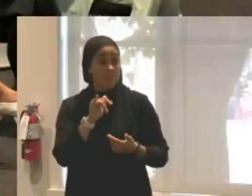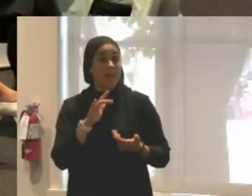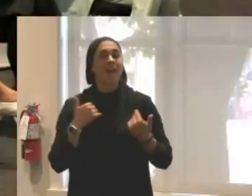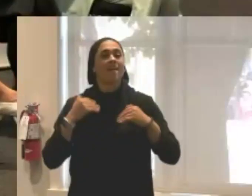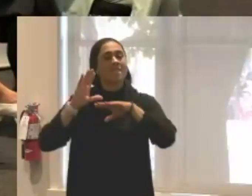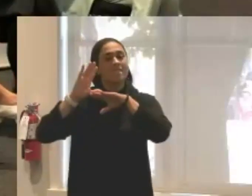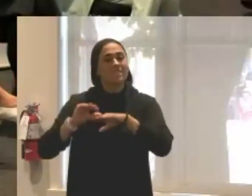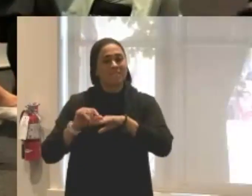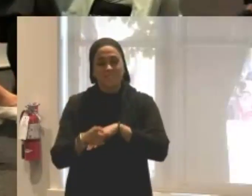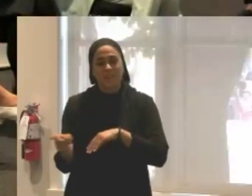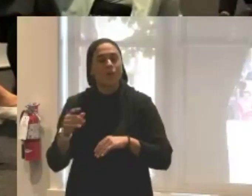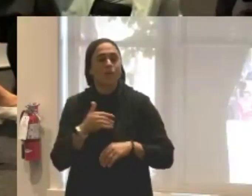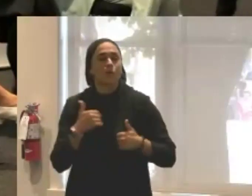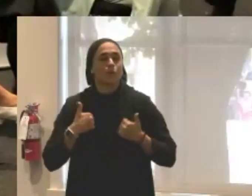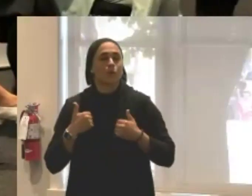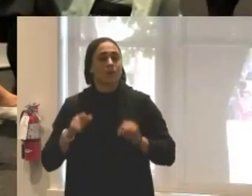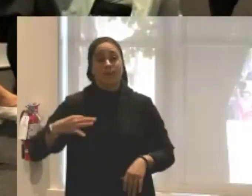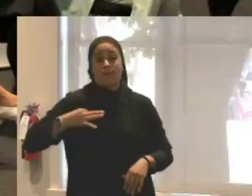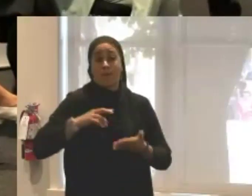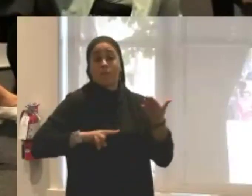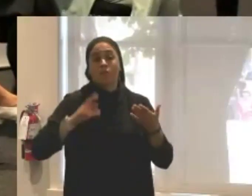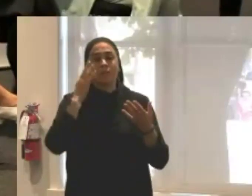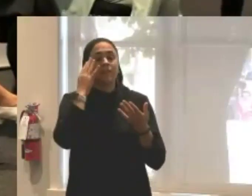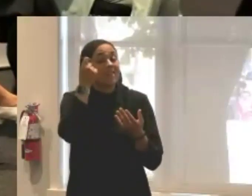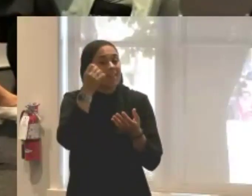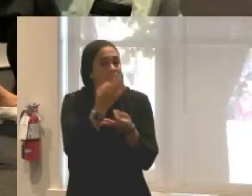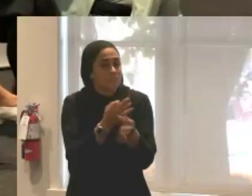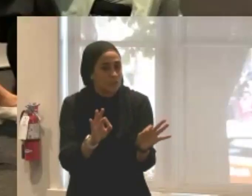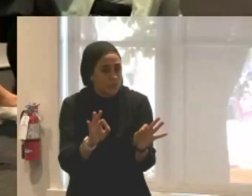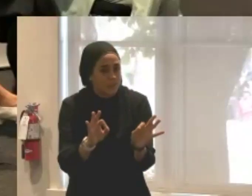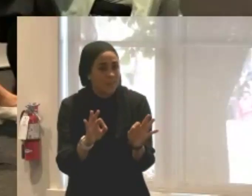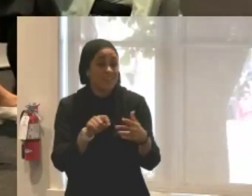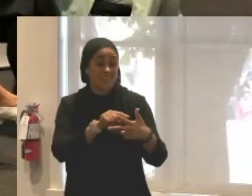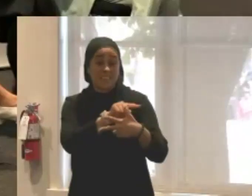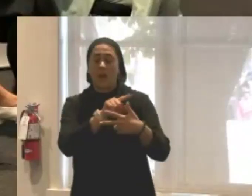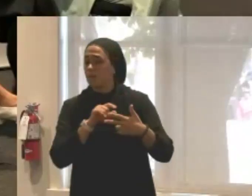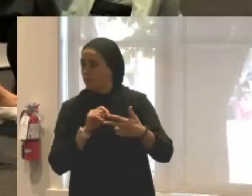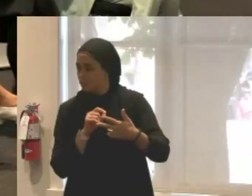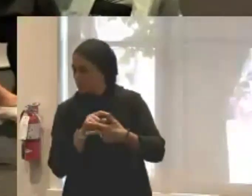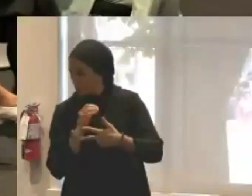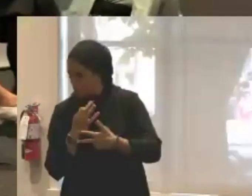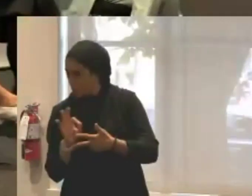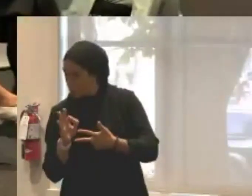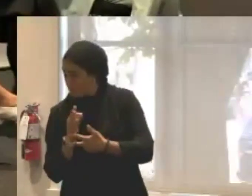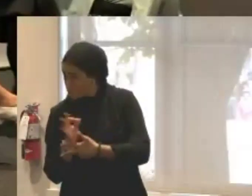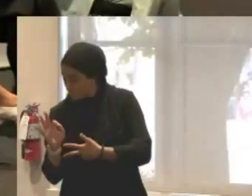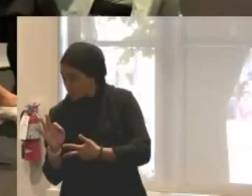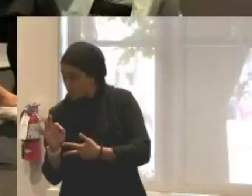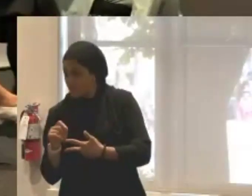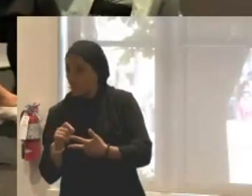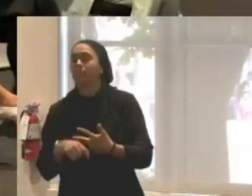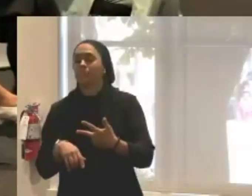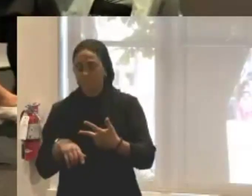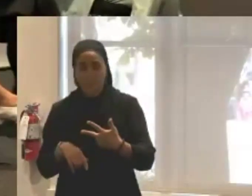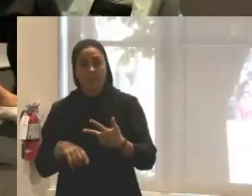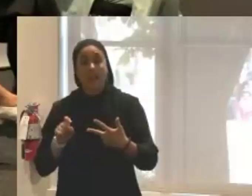apply for university for free. One amongst the three has to be Queen's, but again, the folks that come and work with us don't